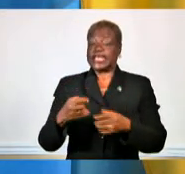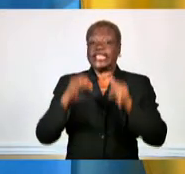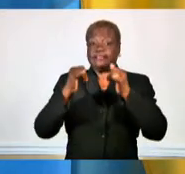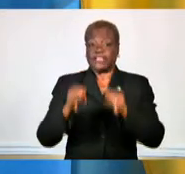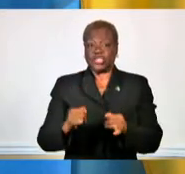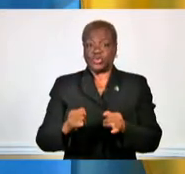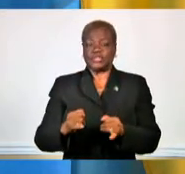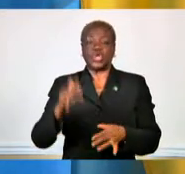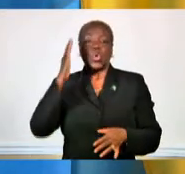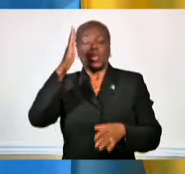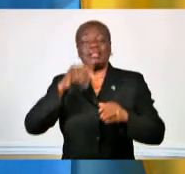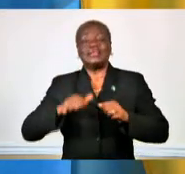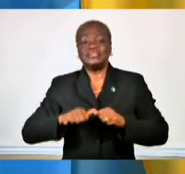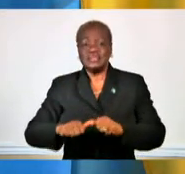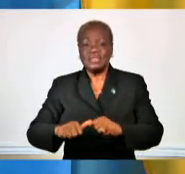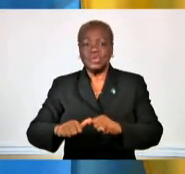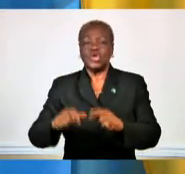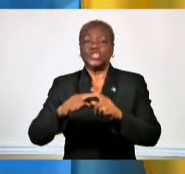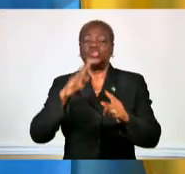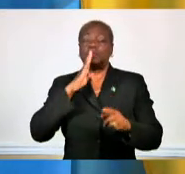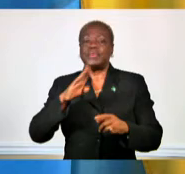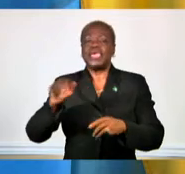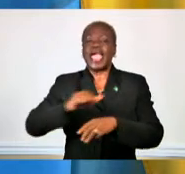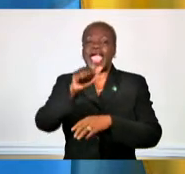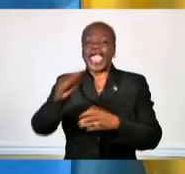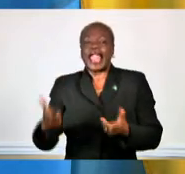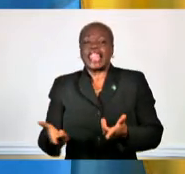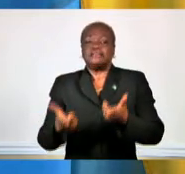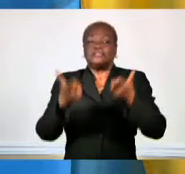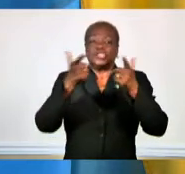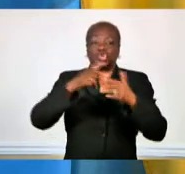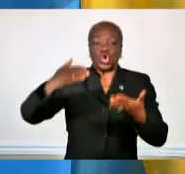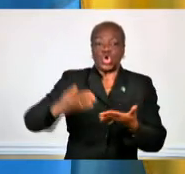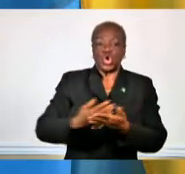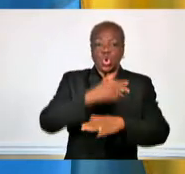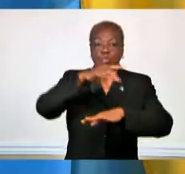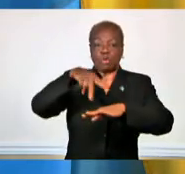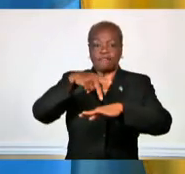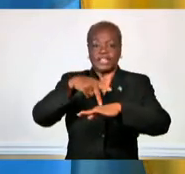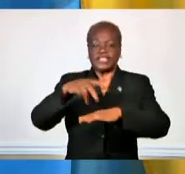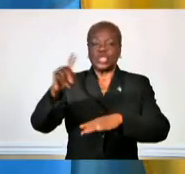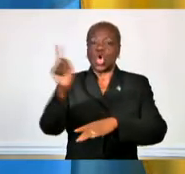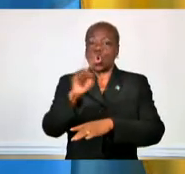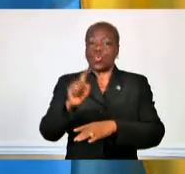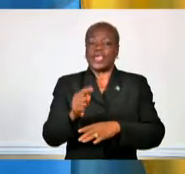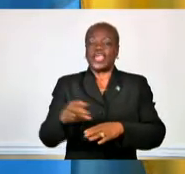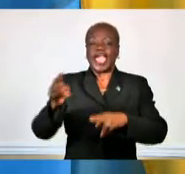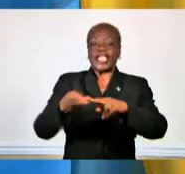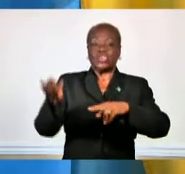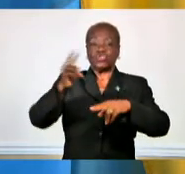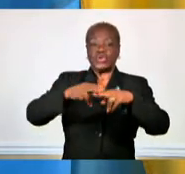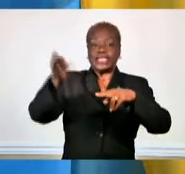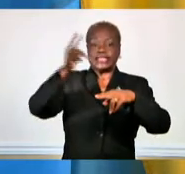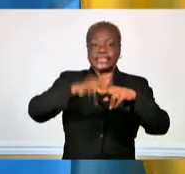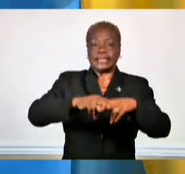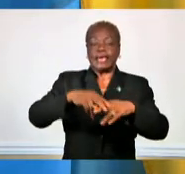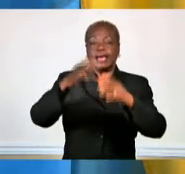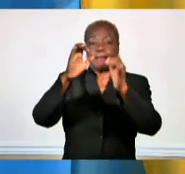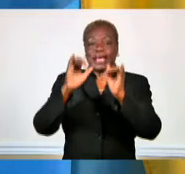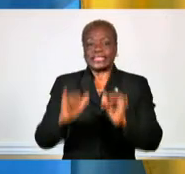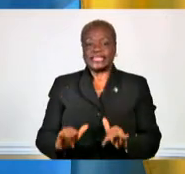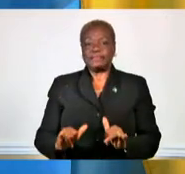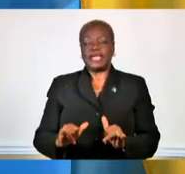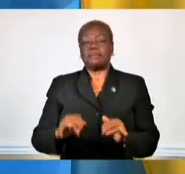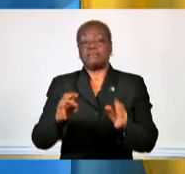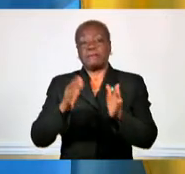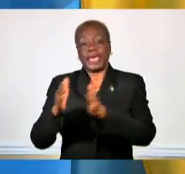will continue to be airlifted to New Providence, where the increased capacity has been prepared for